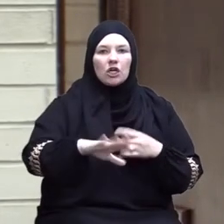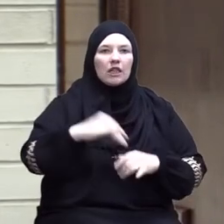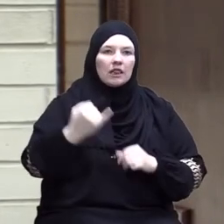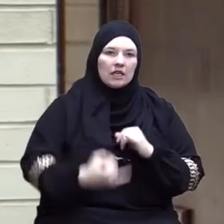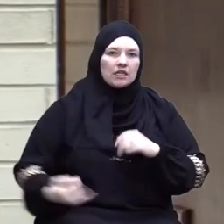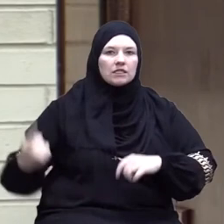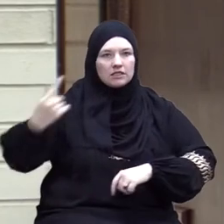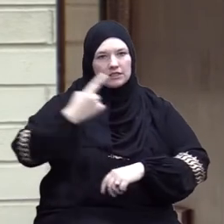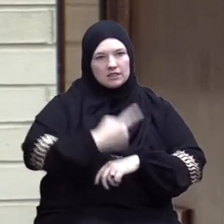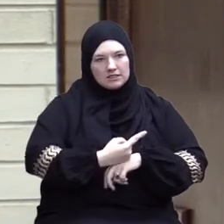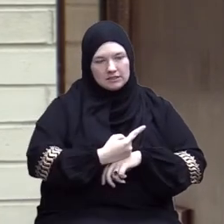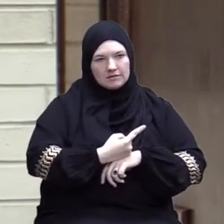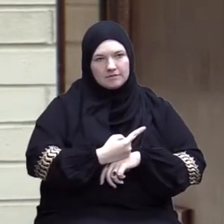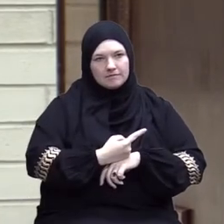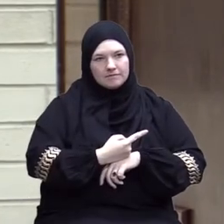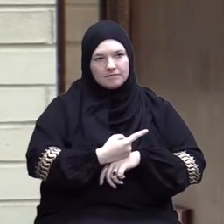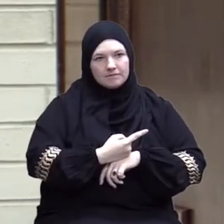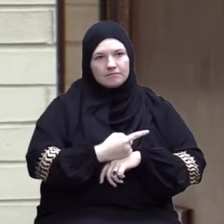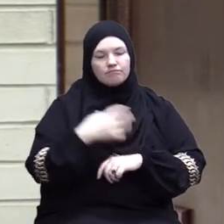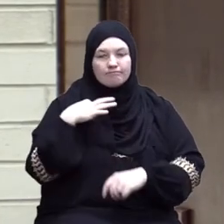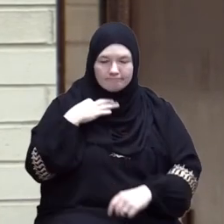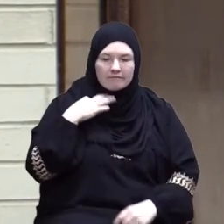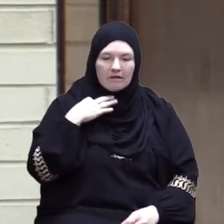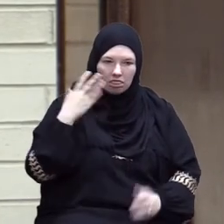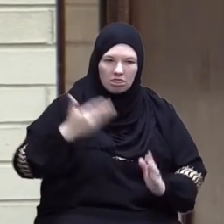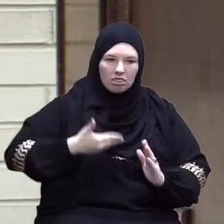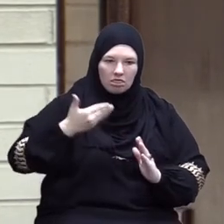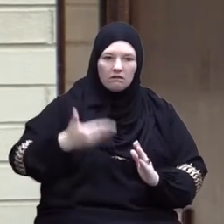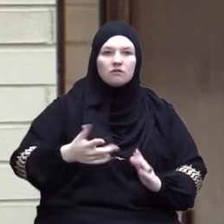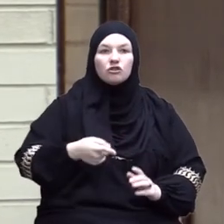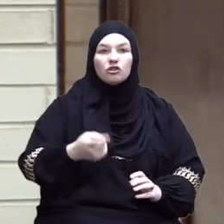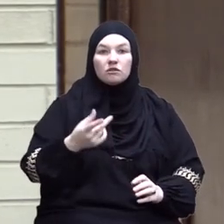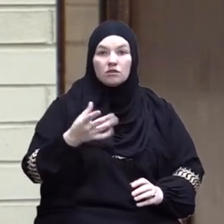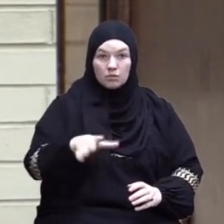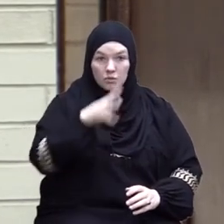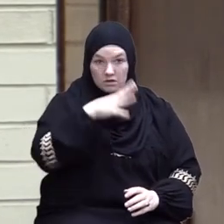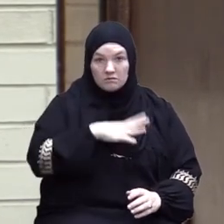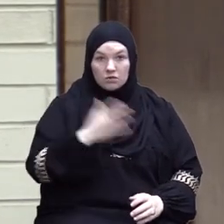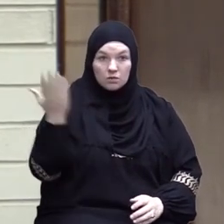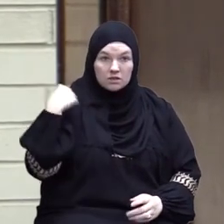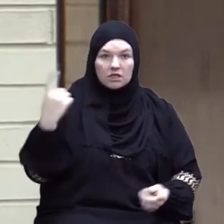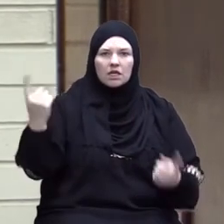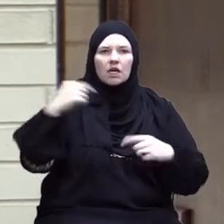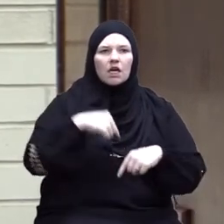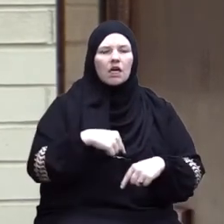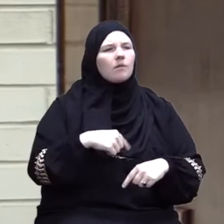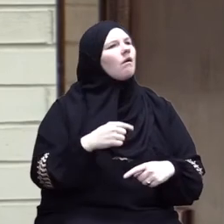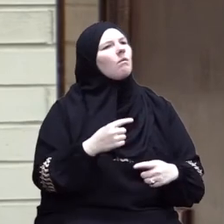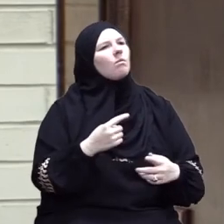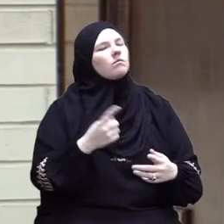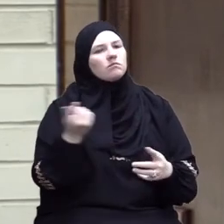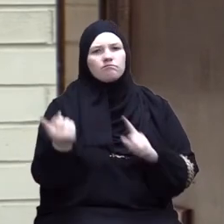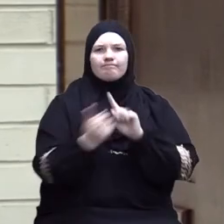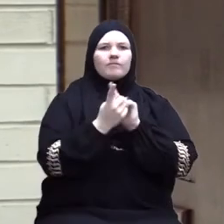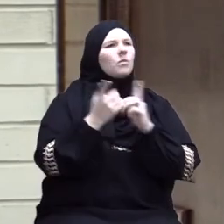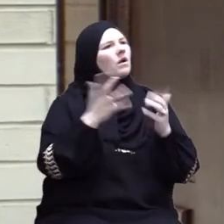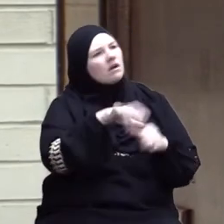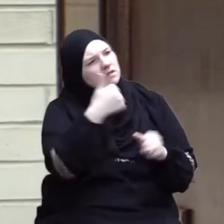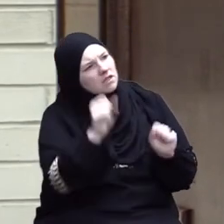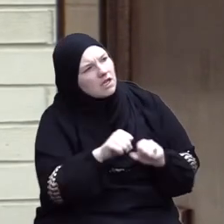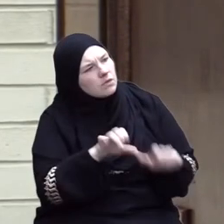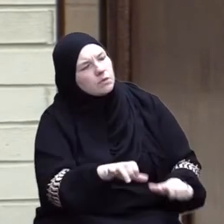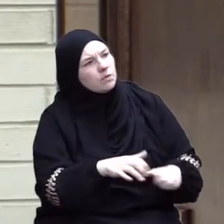her last day, she's been volunteering. She used to come and ask me, what else can I